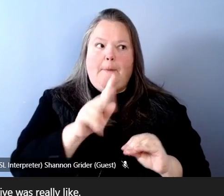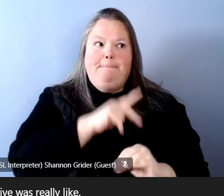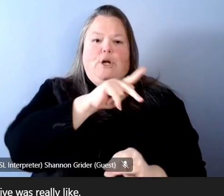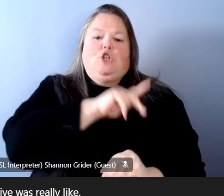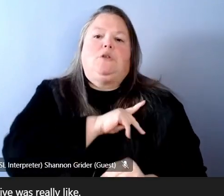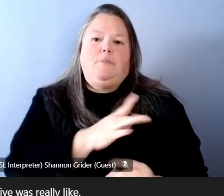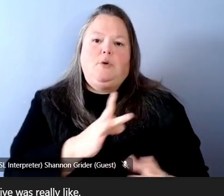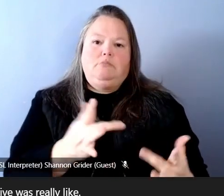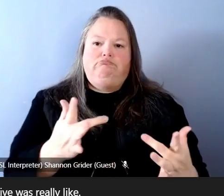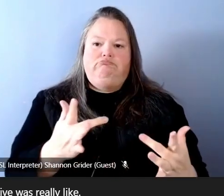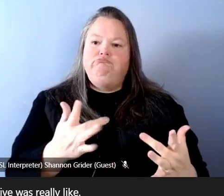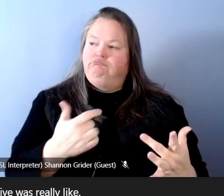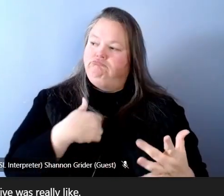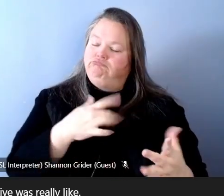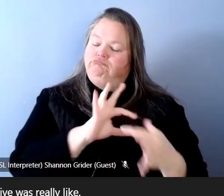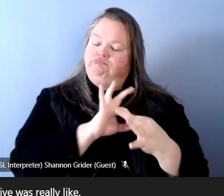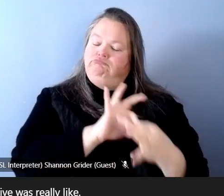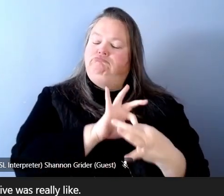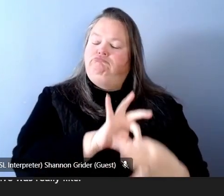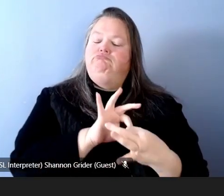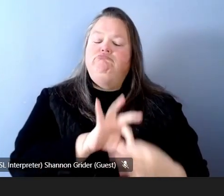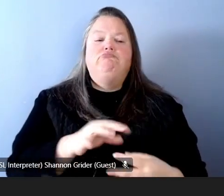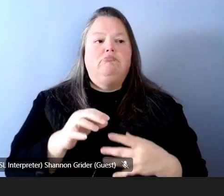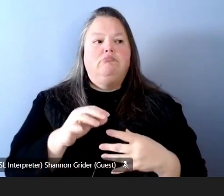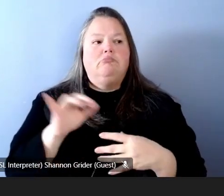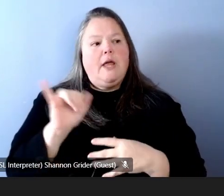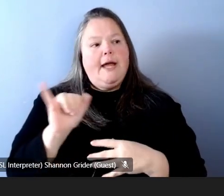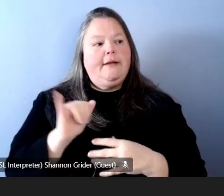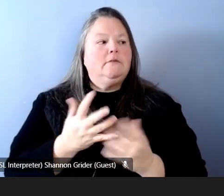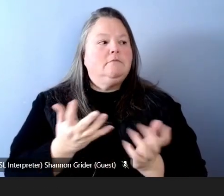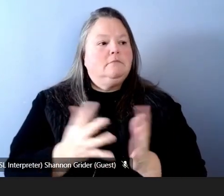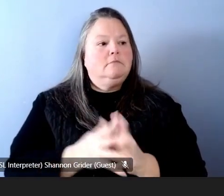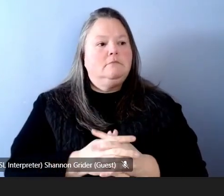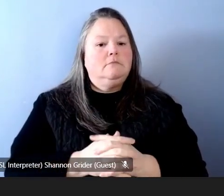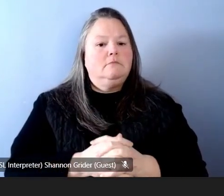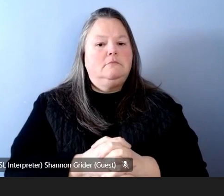personable, if that makes sense. Like they kind of made